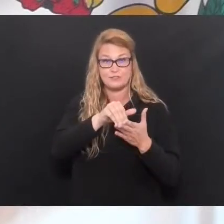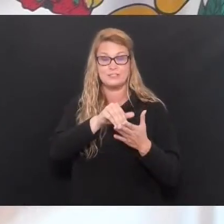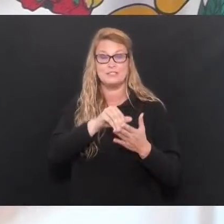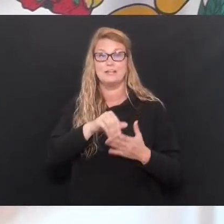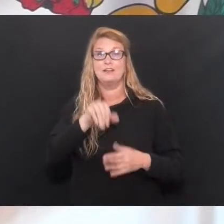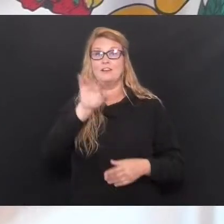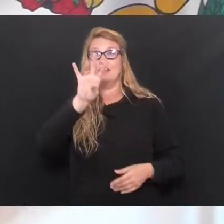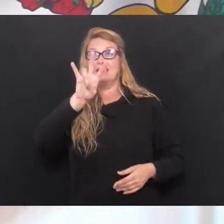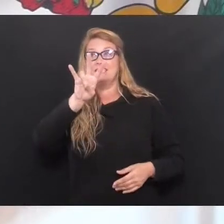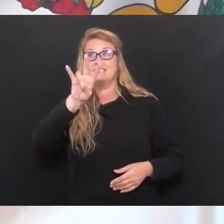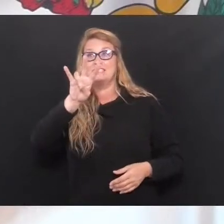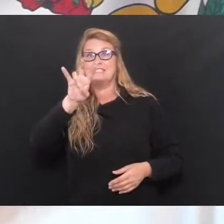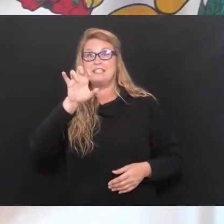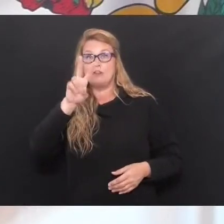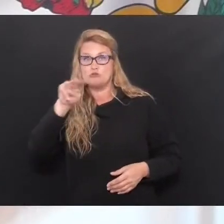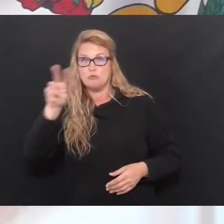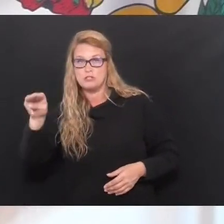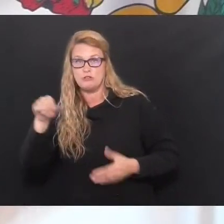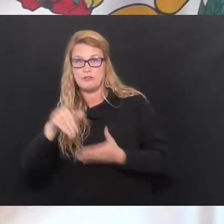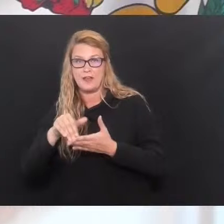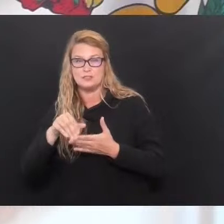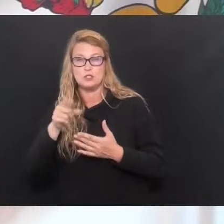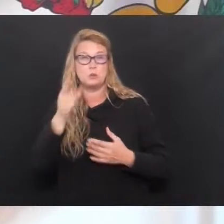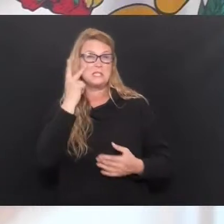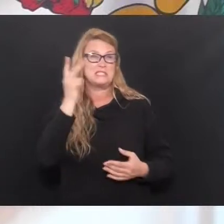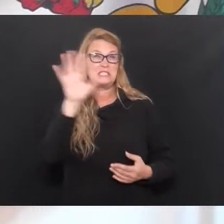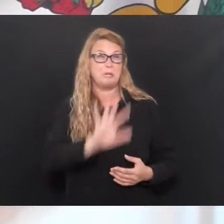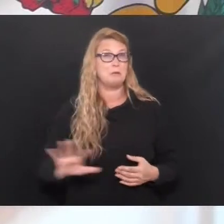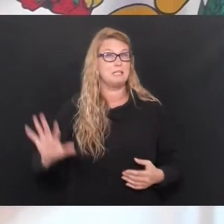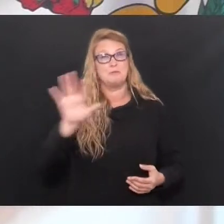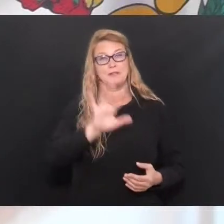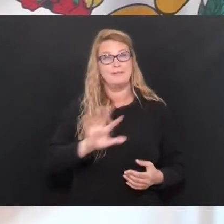from 722, I think you're going to come to a number like